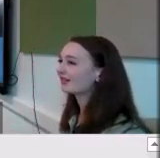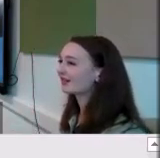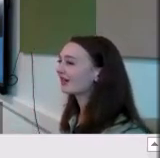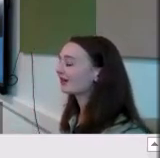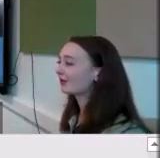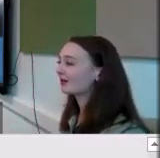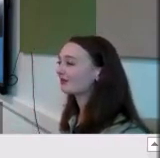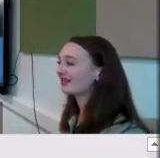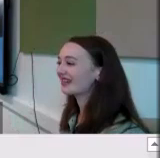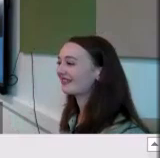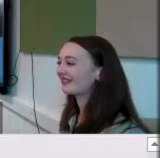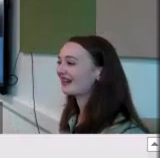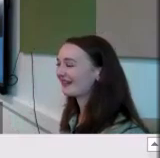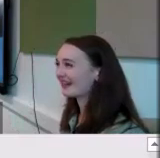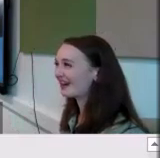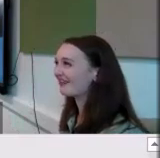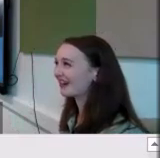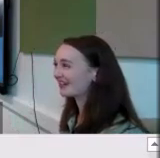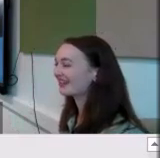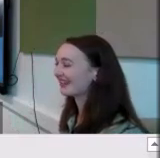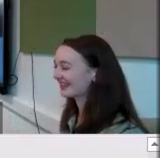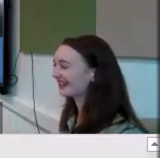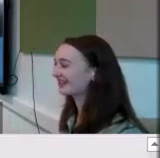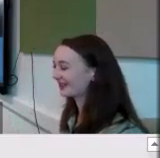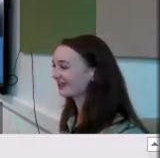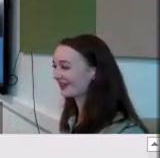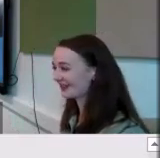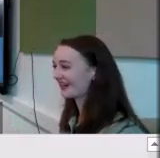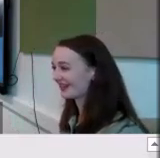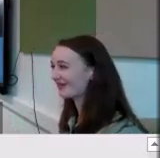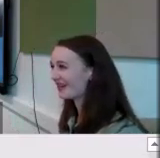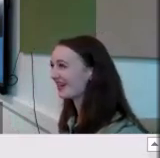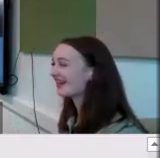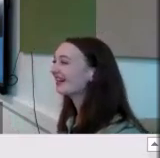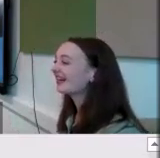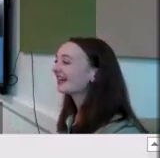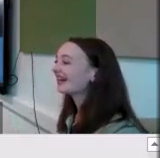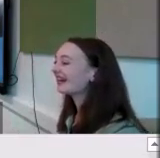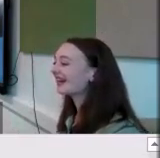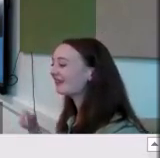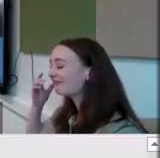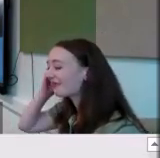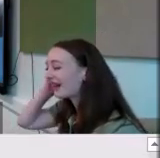I was actually thinking of putting something together in that very area, actually, so that's a good call to action for me.